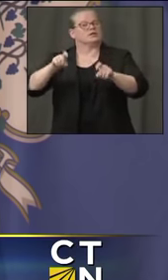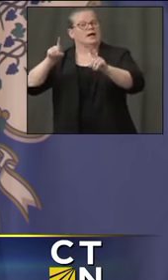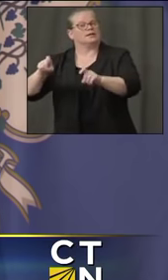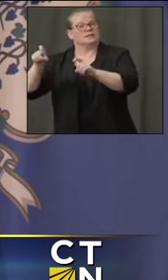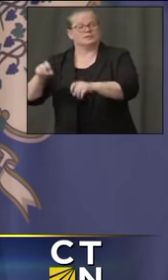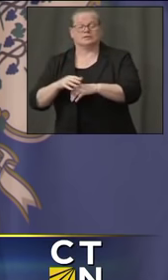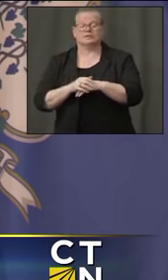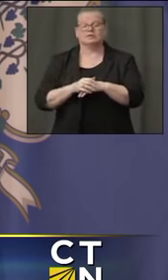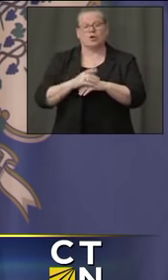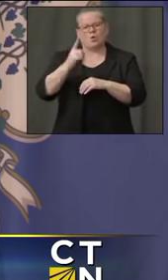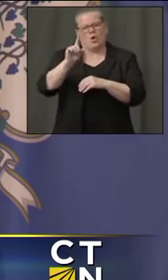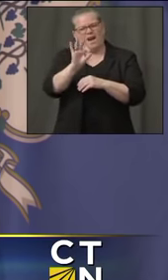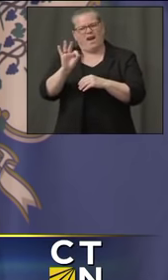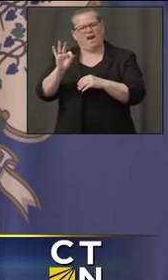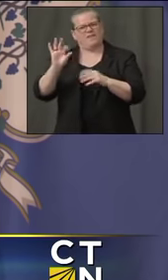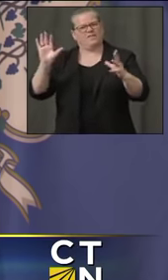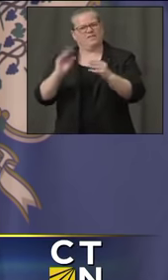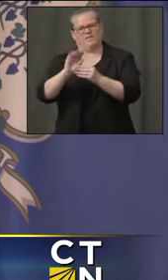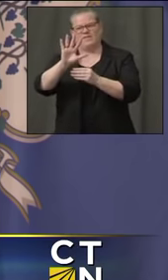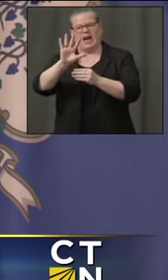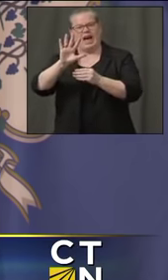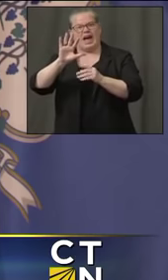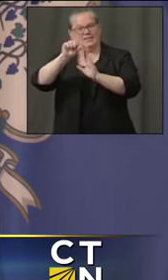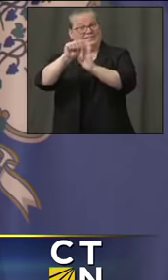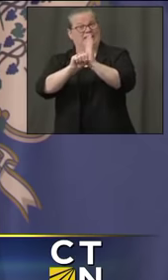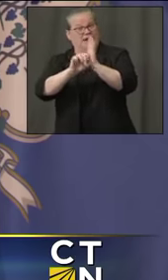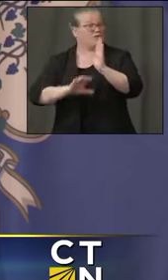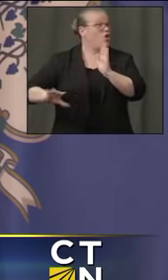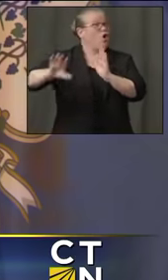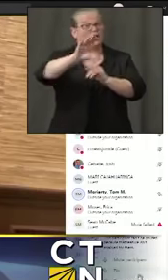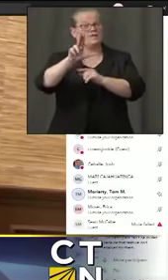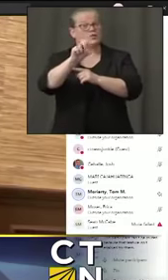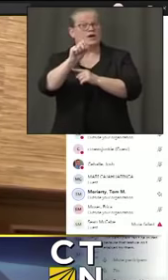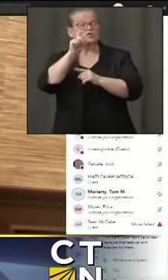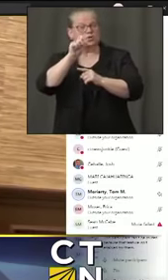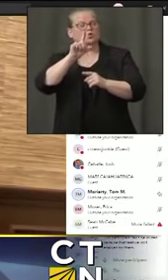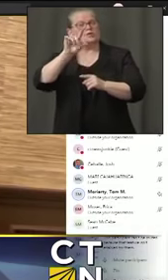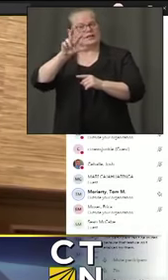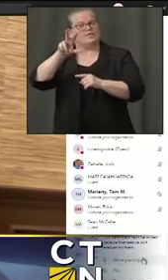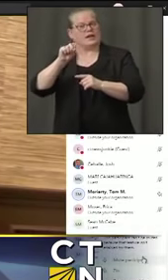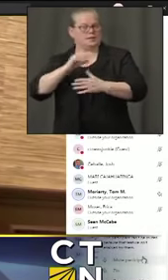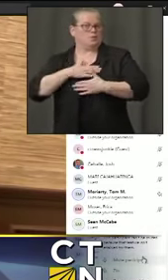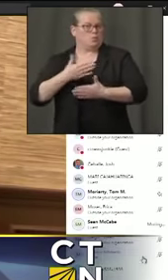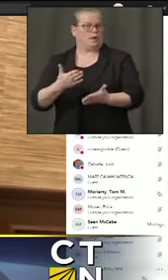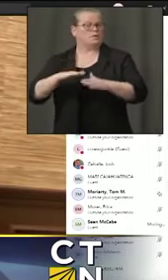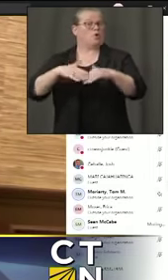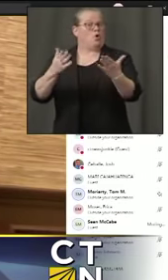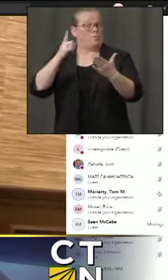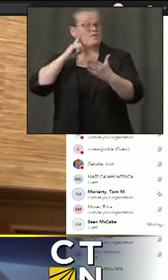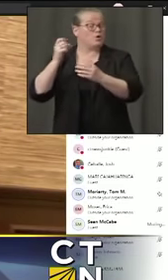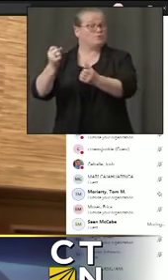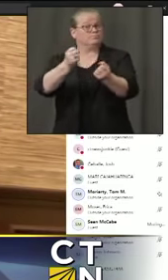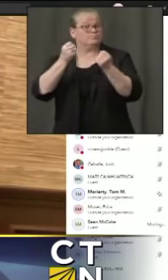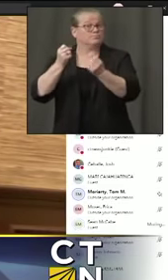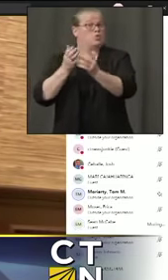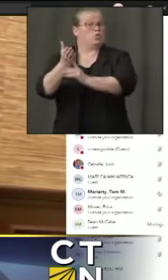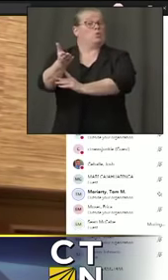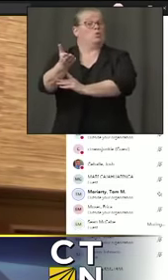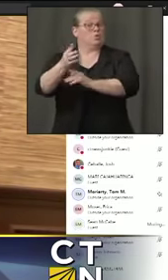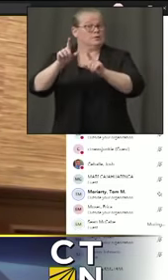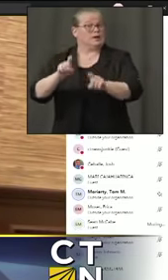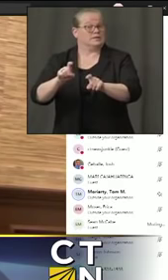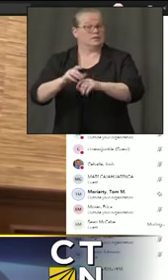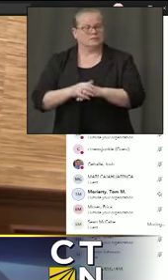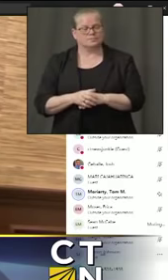commitment. And Tom, I could not thank you enough. Well, thank you, Governor, and thank you for the opportunity to be here.